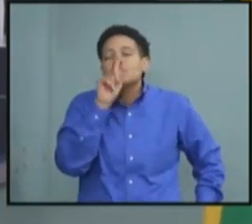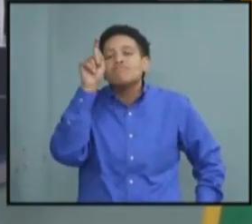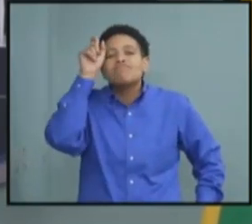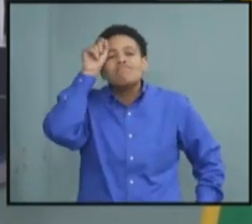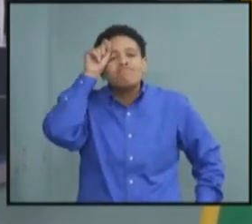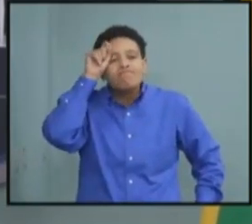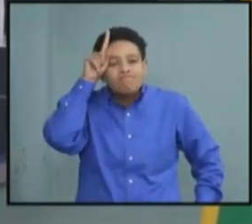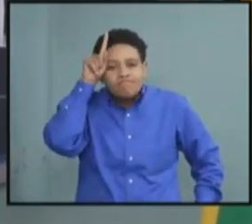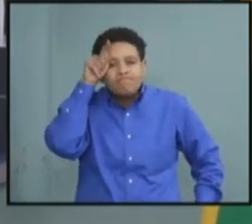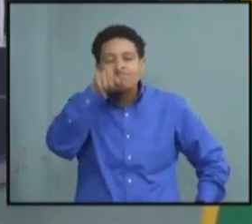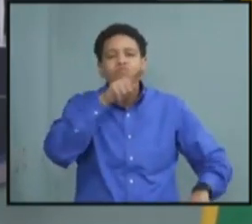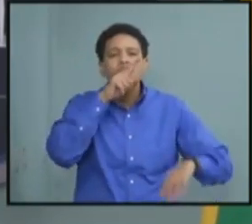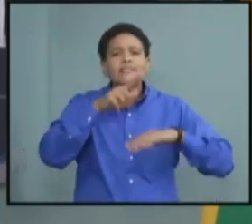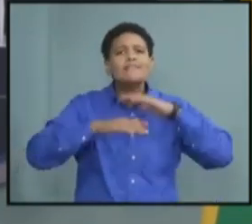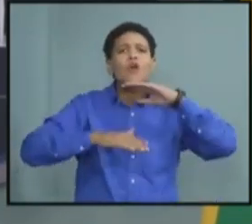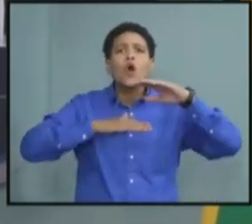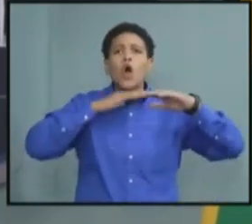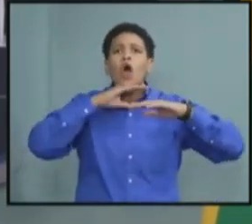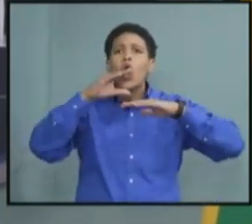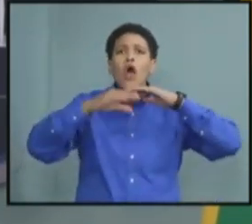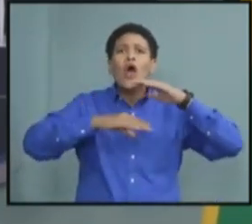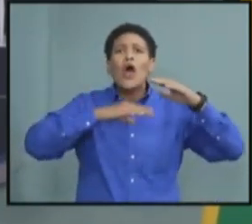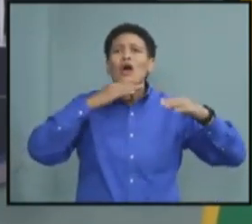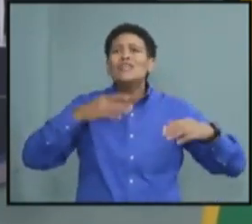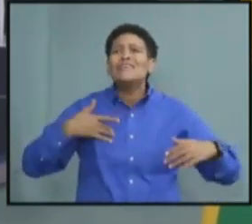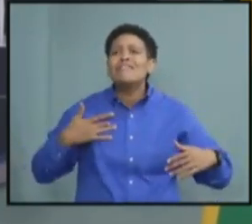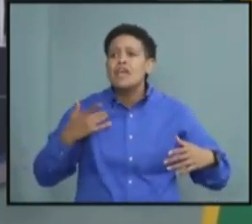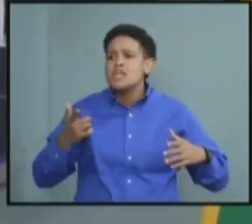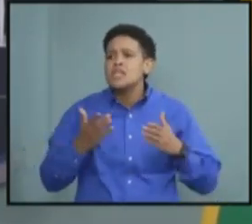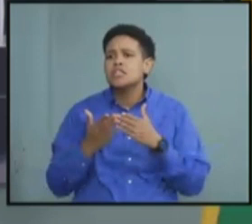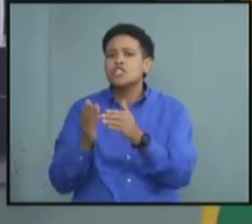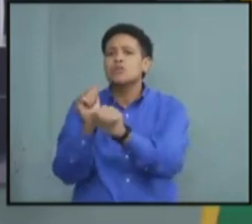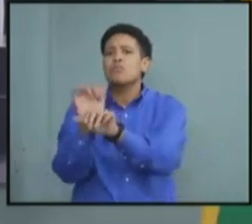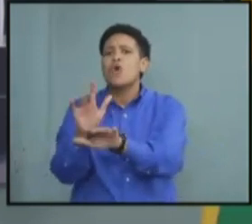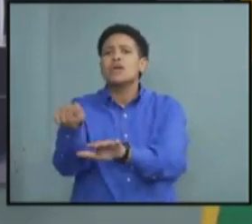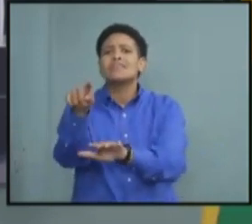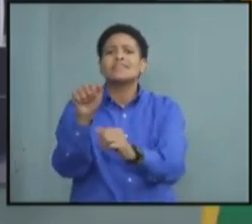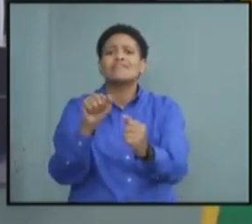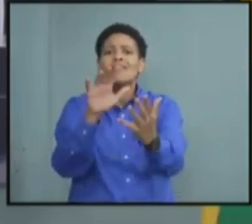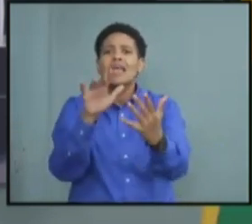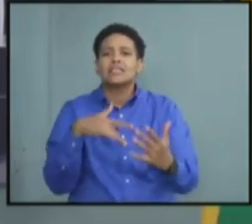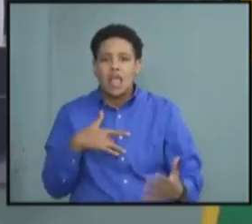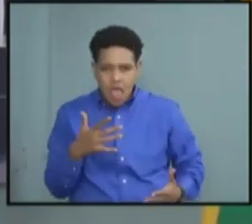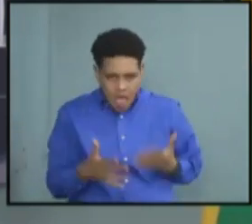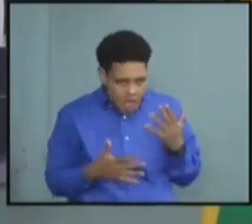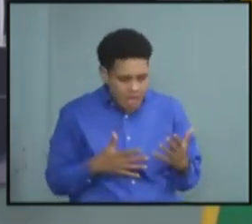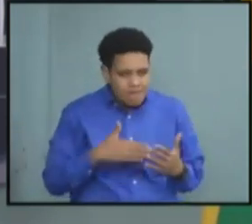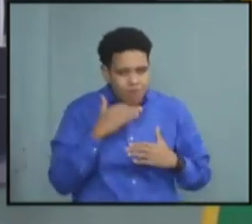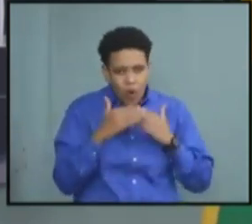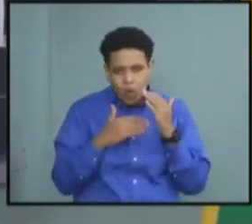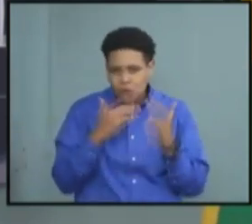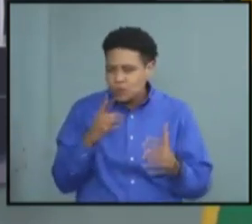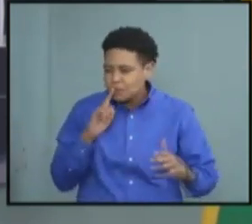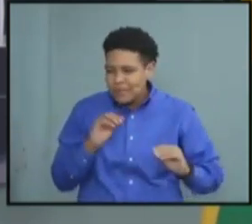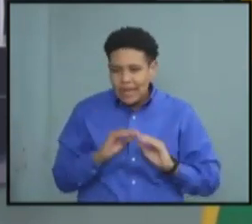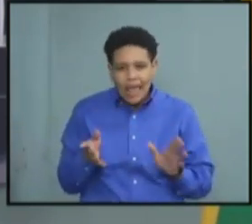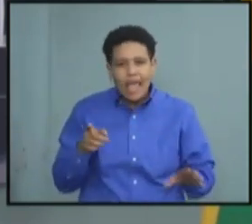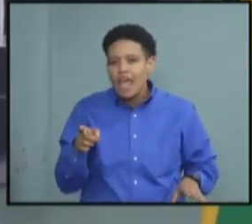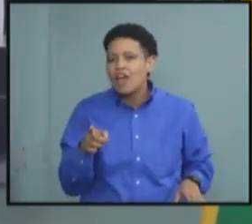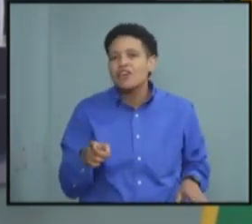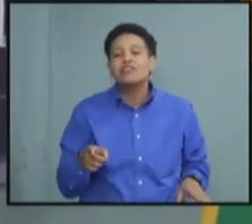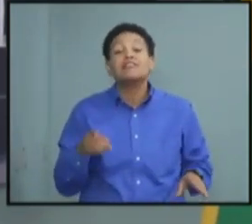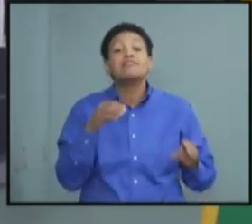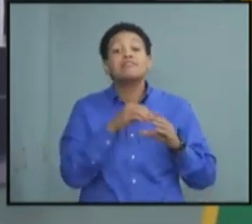understand the frustration that the ship workers are facing, being